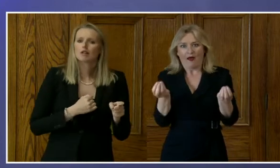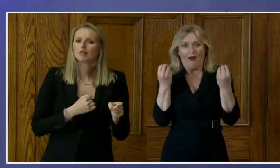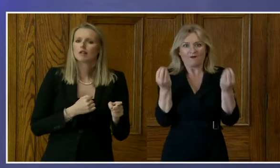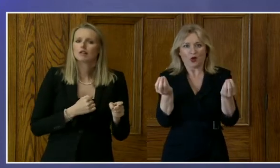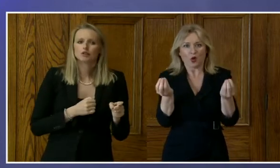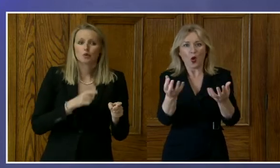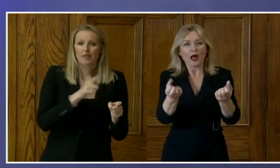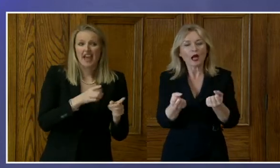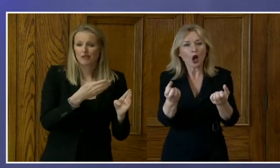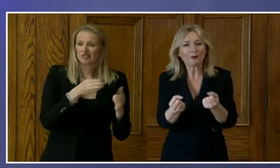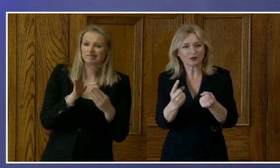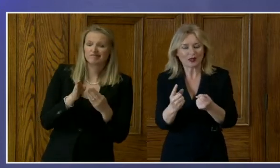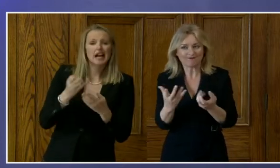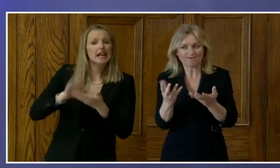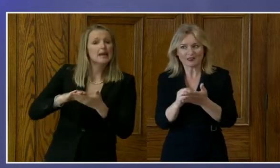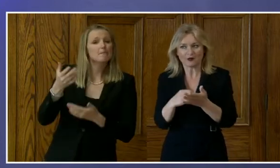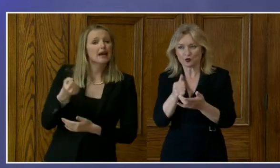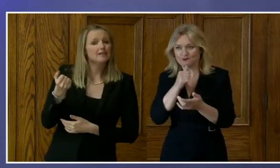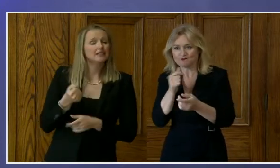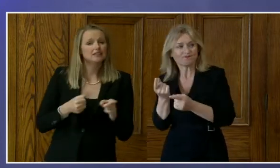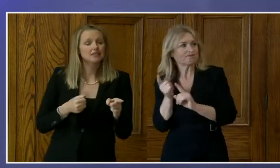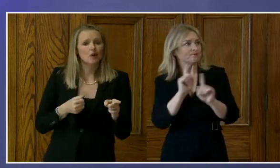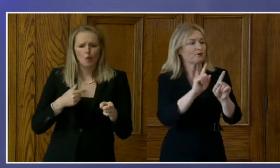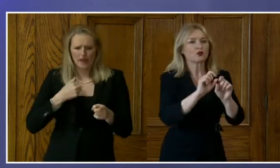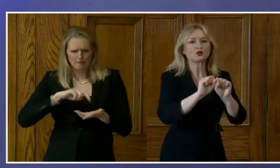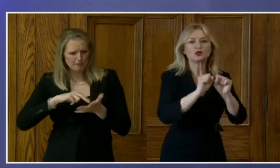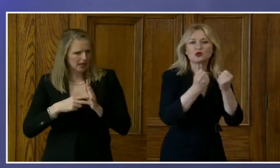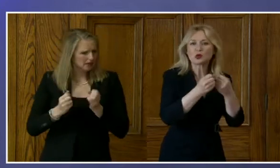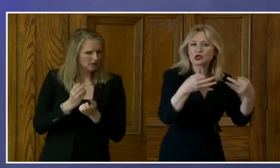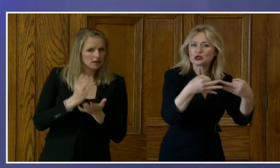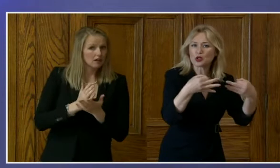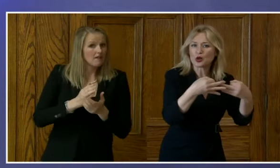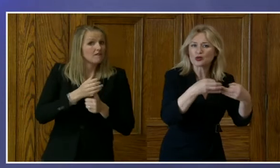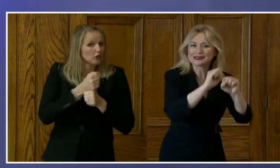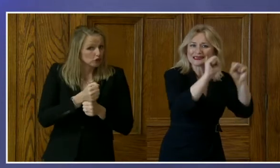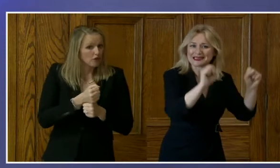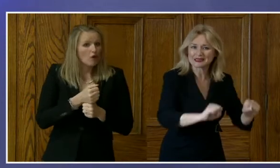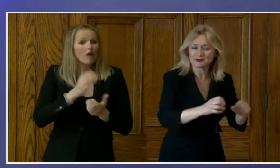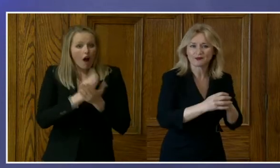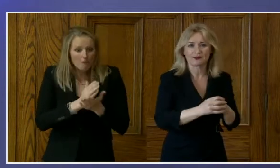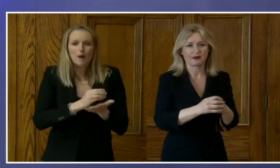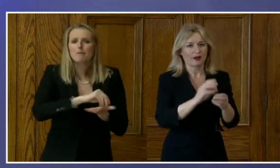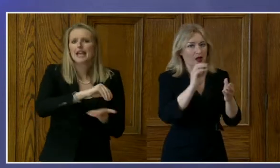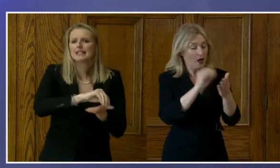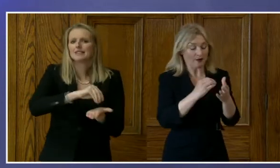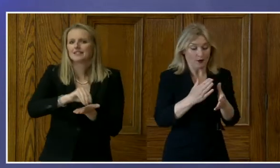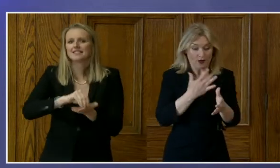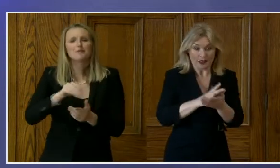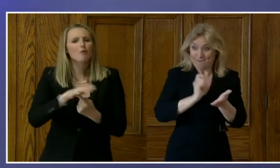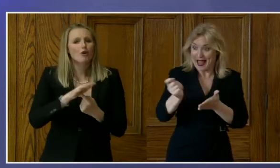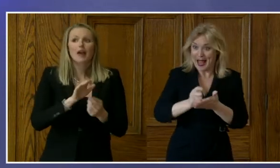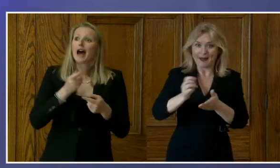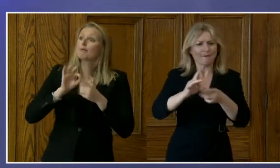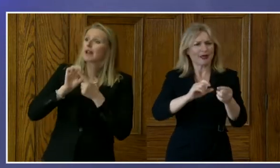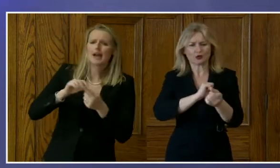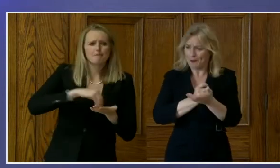security system. Obviously, we have put plans in place to ensure that firstly, people are paid, that they get the financial income that